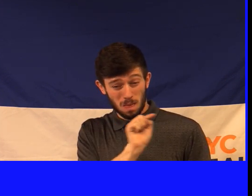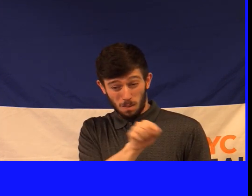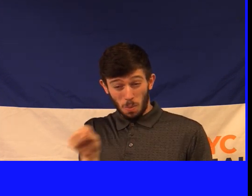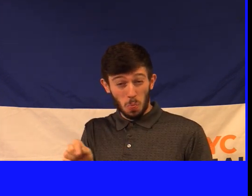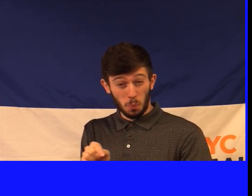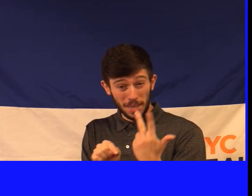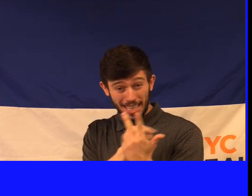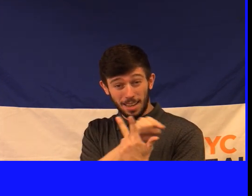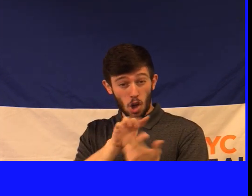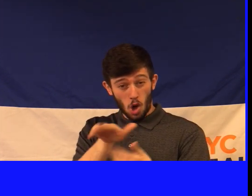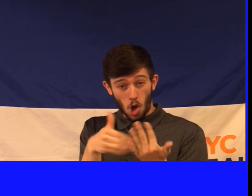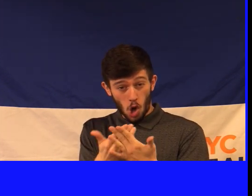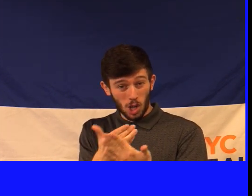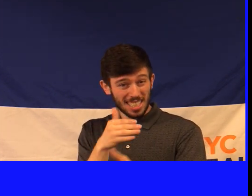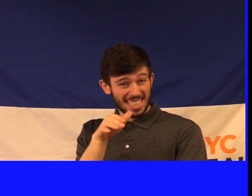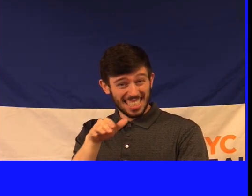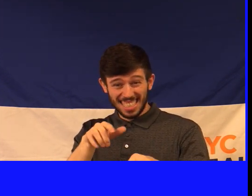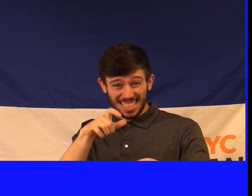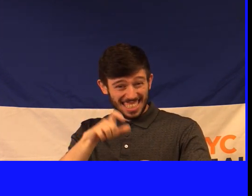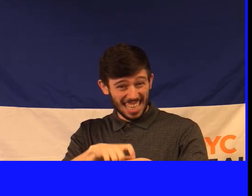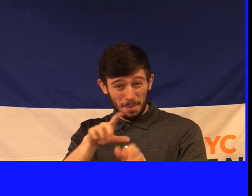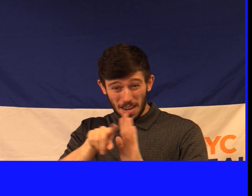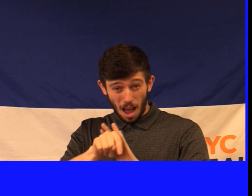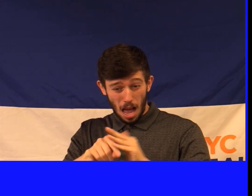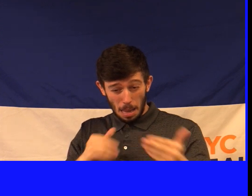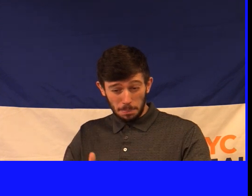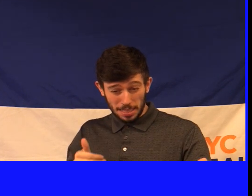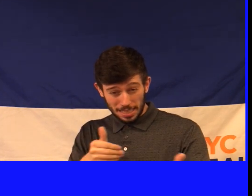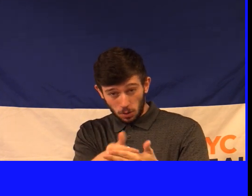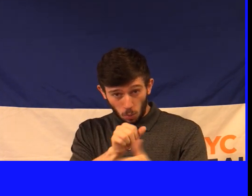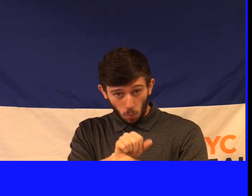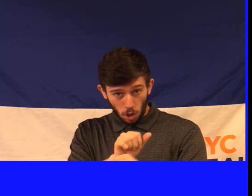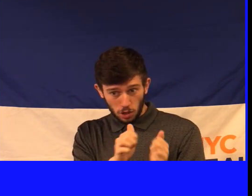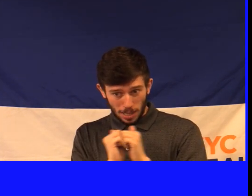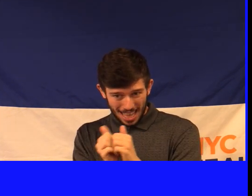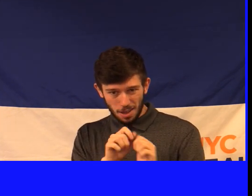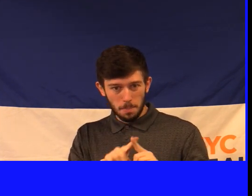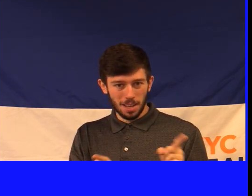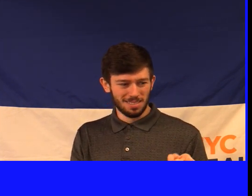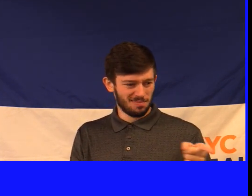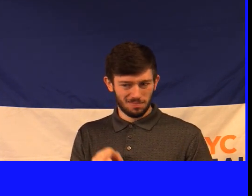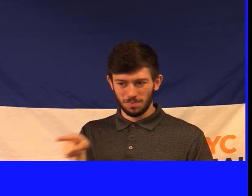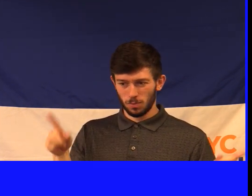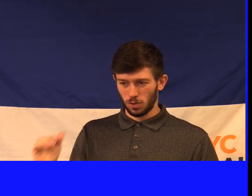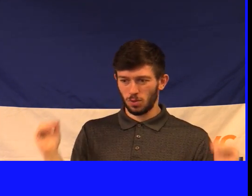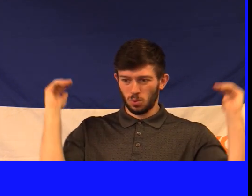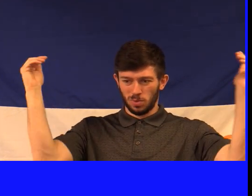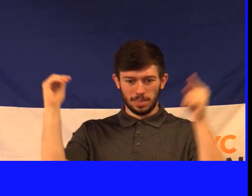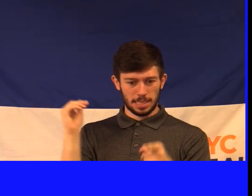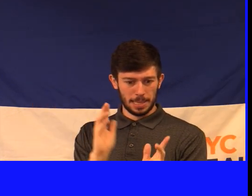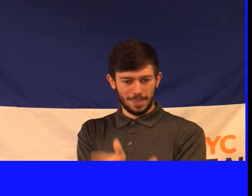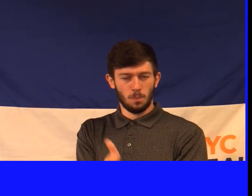other. The CEO believed that no action was needed, as both individuals were qualified for the